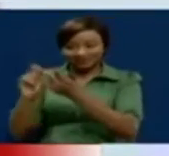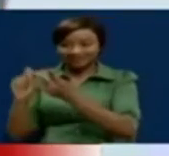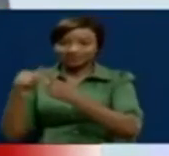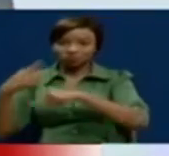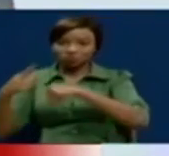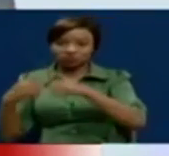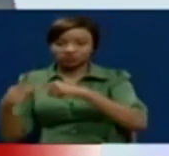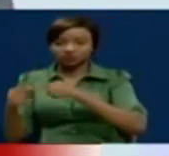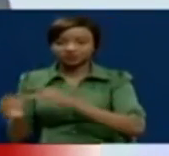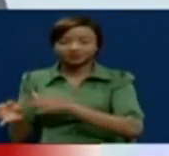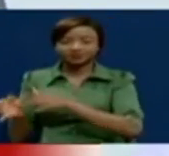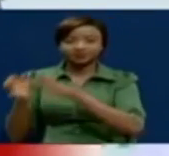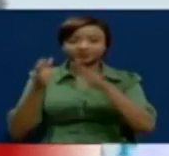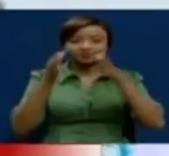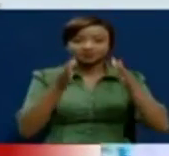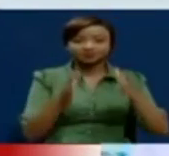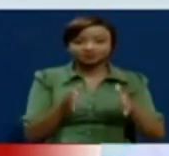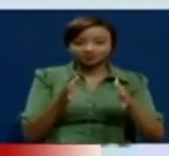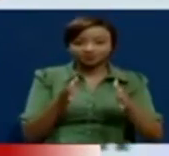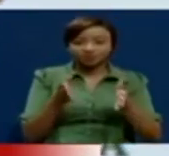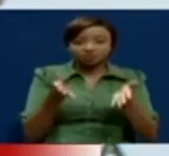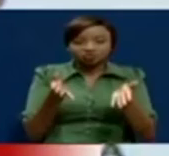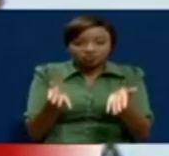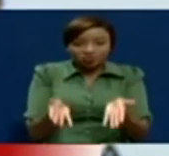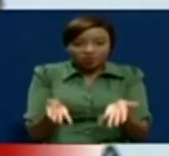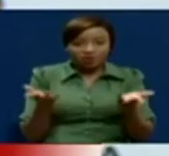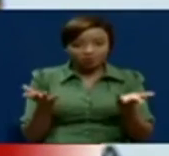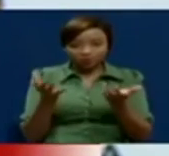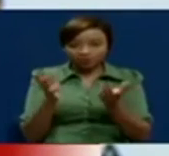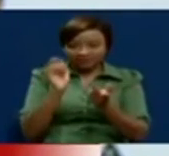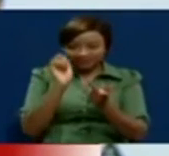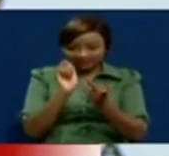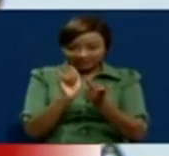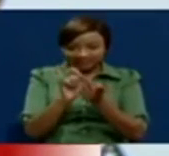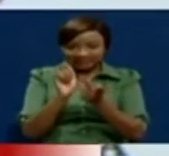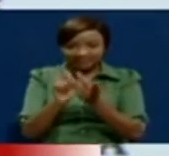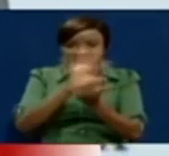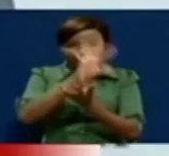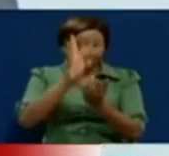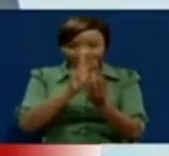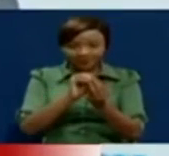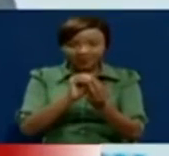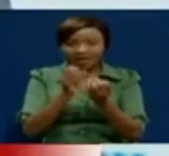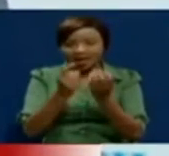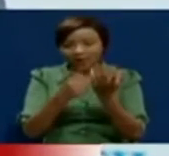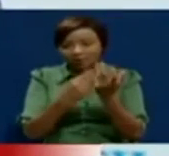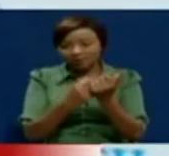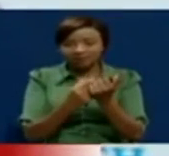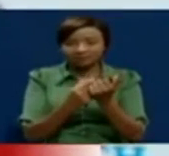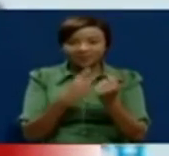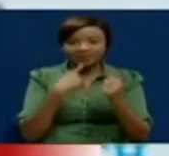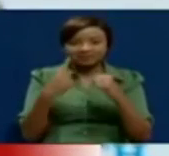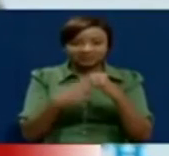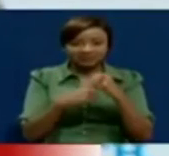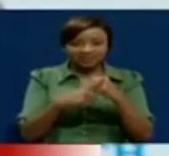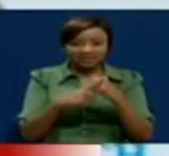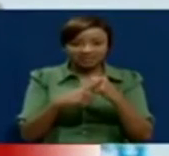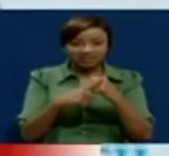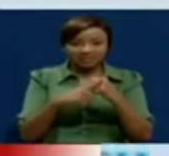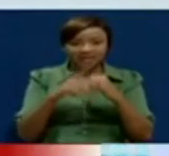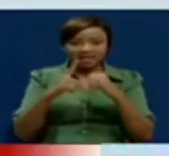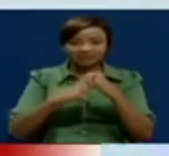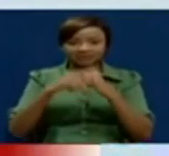last 24 hours, we have managed to test a total of